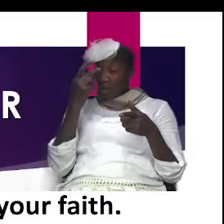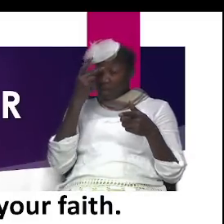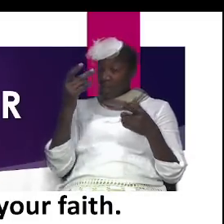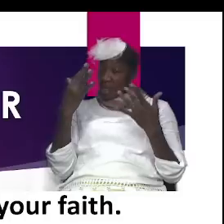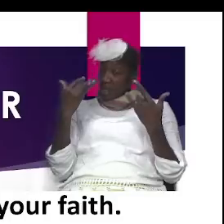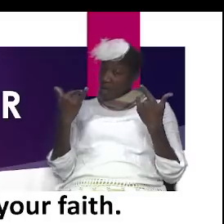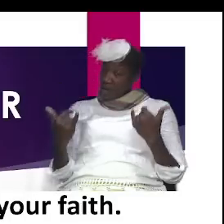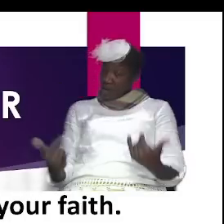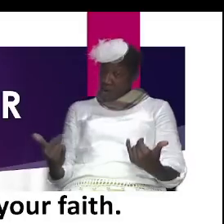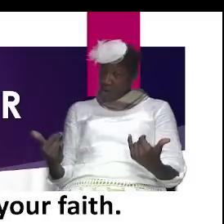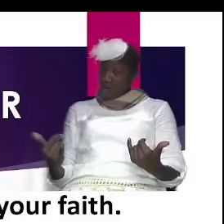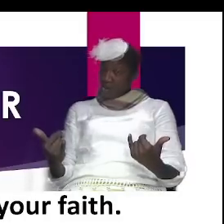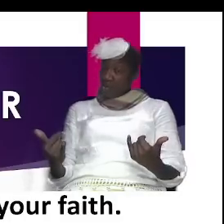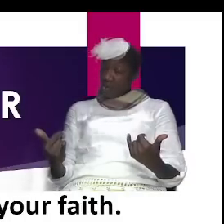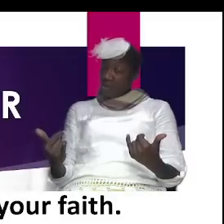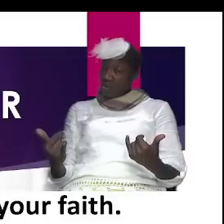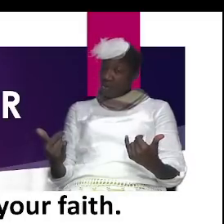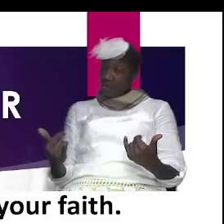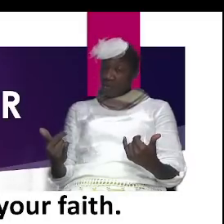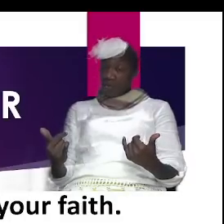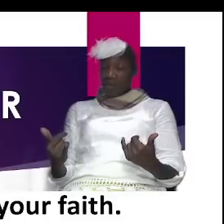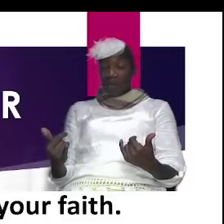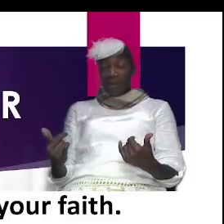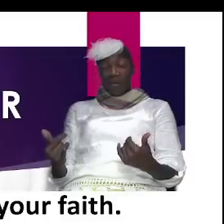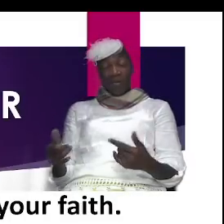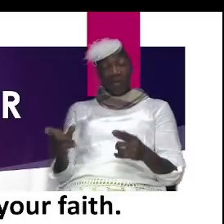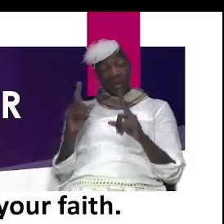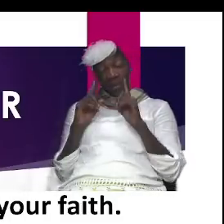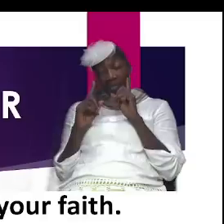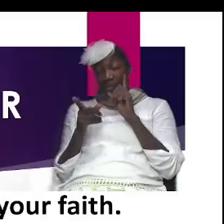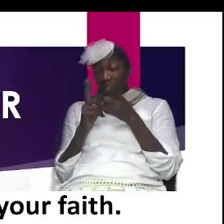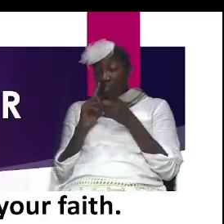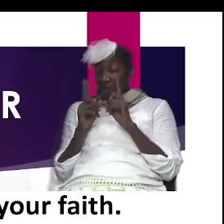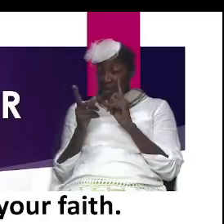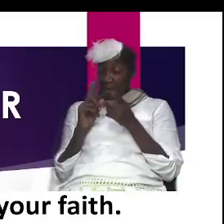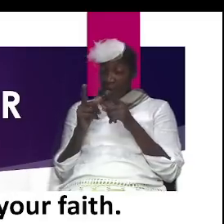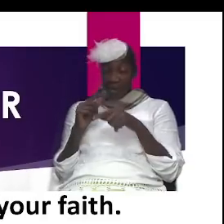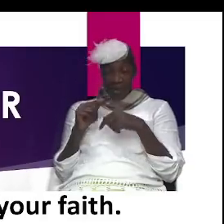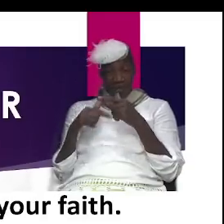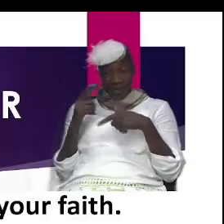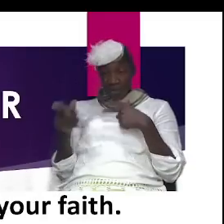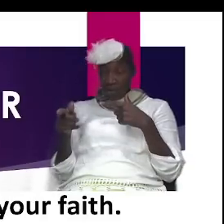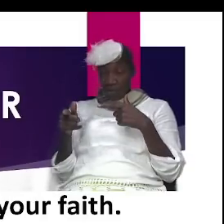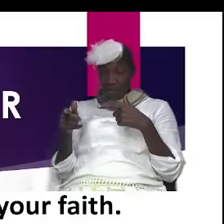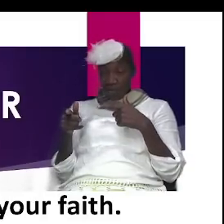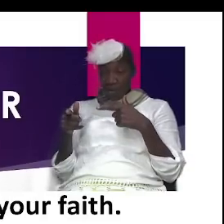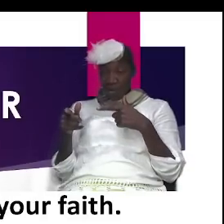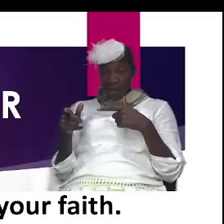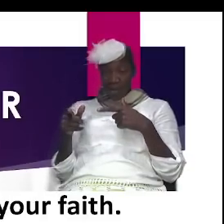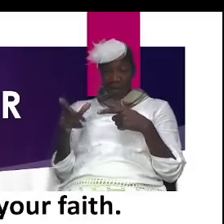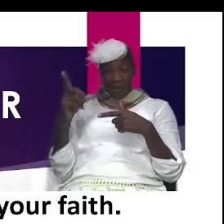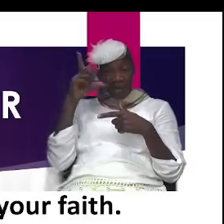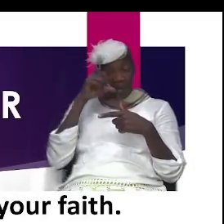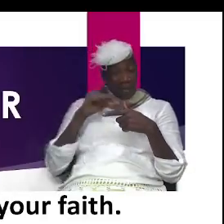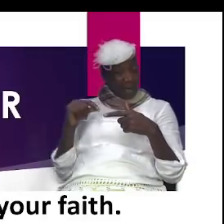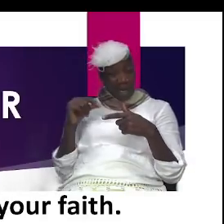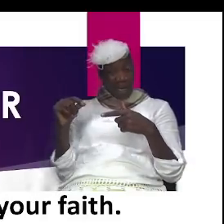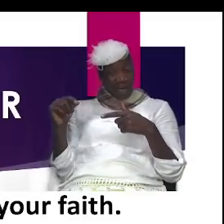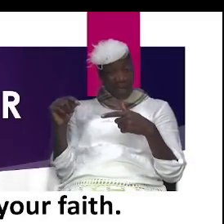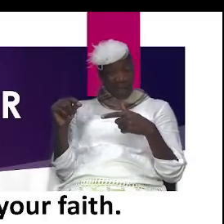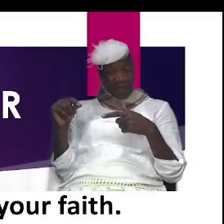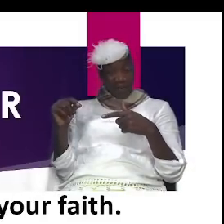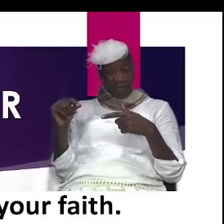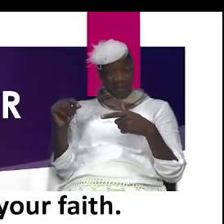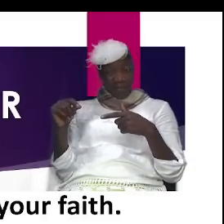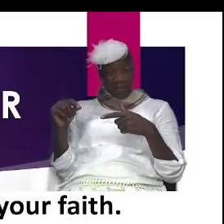handle when you are mocked, how you handle when you are persecuted, how you handle when